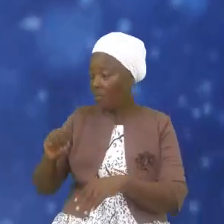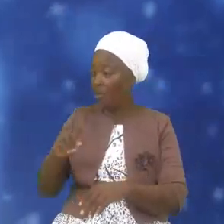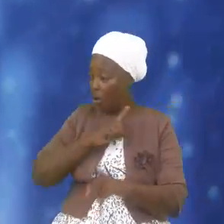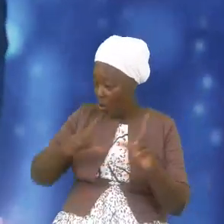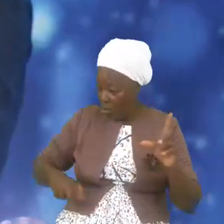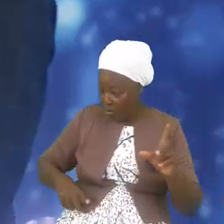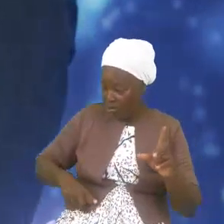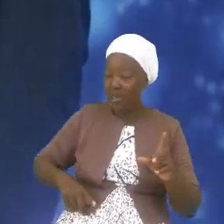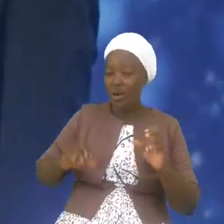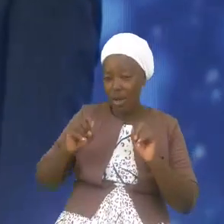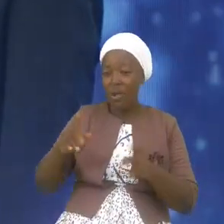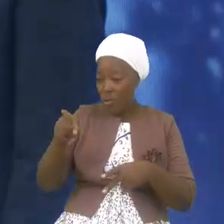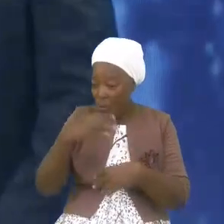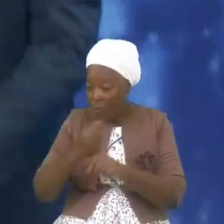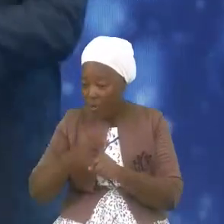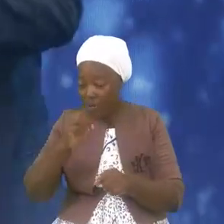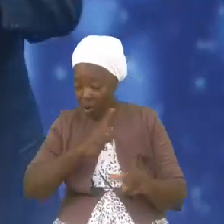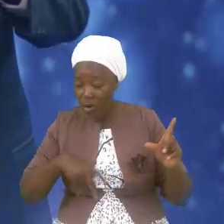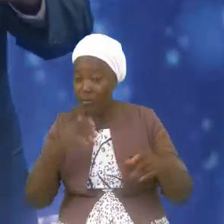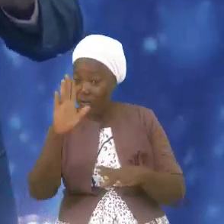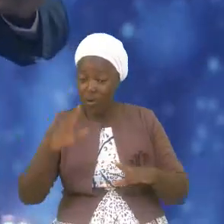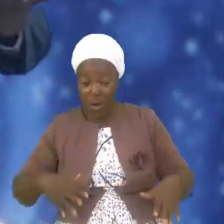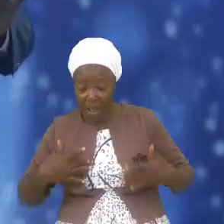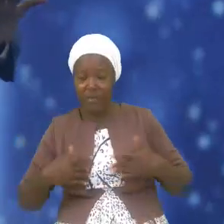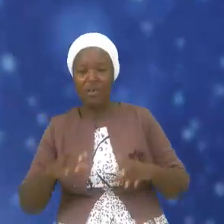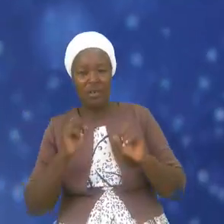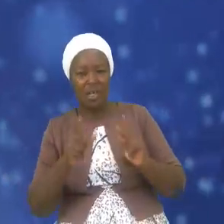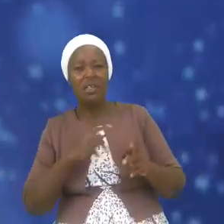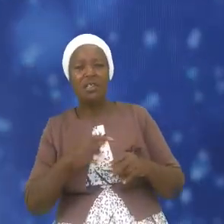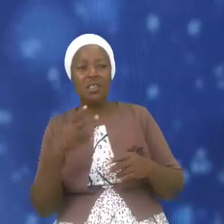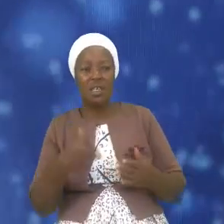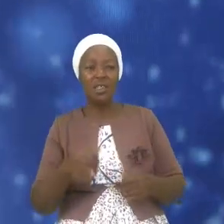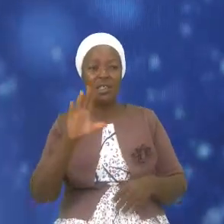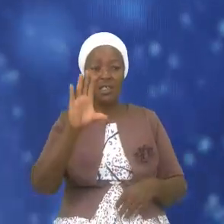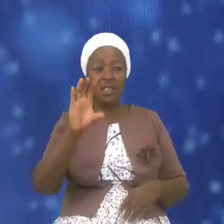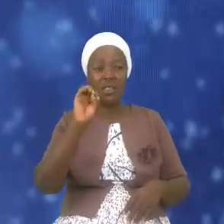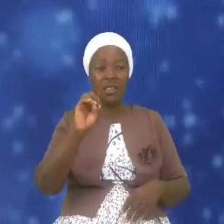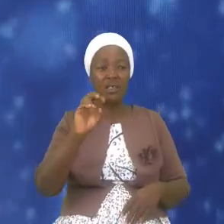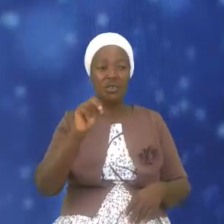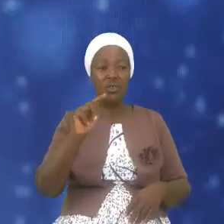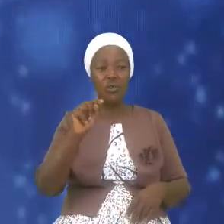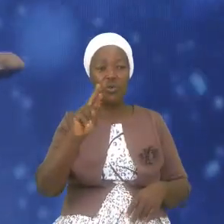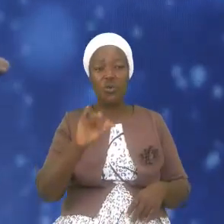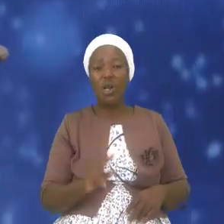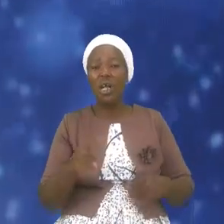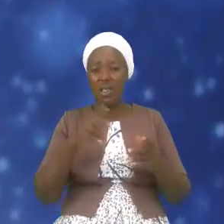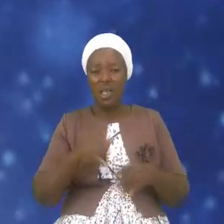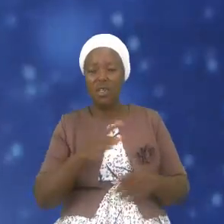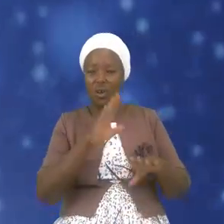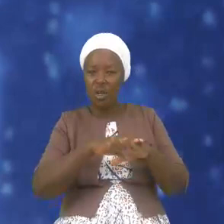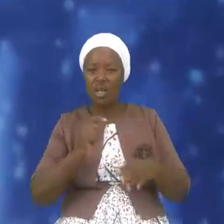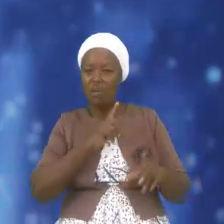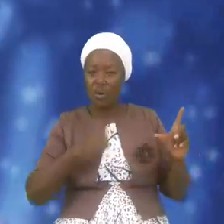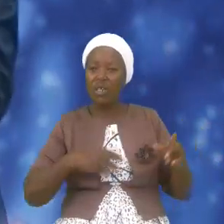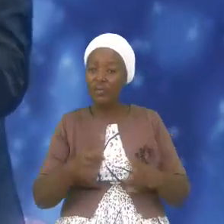and yet he called him Lord. The moment you call him Lord, Savior, Healer, Deliverer,